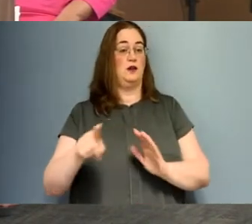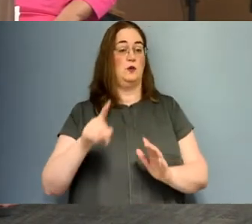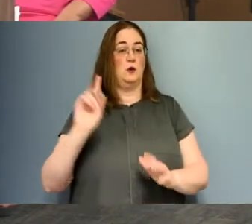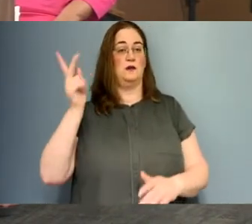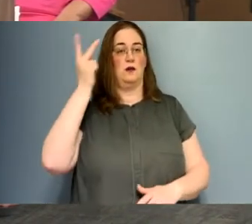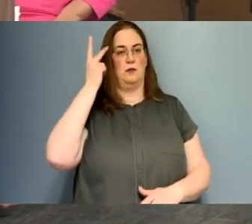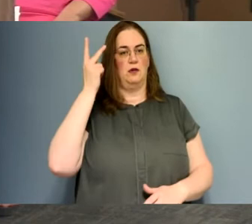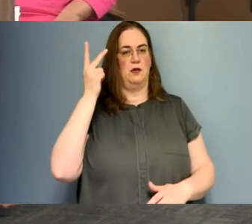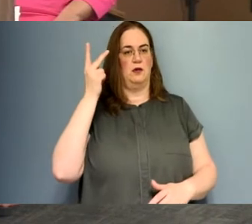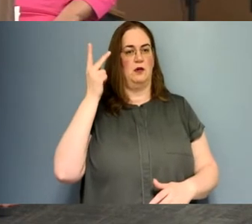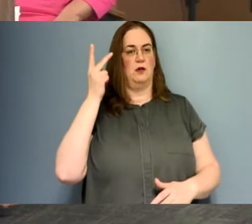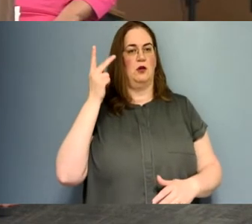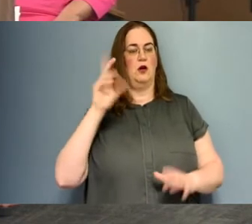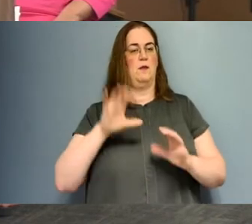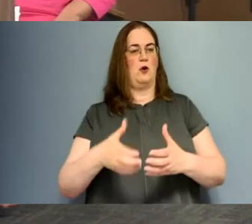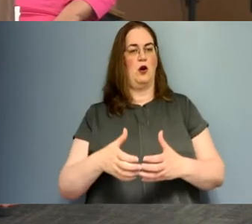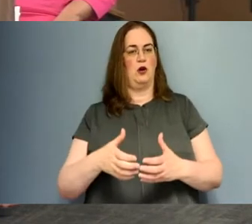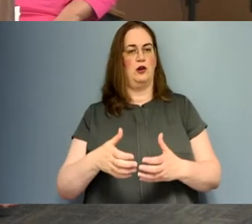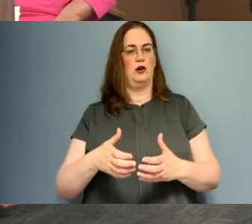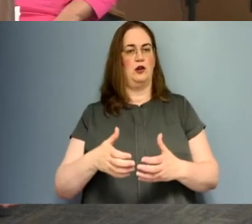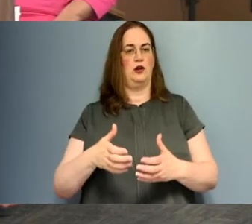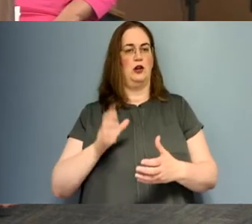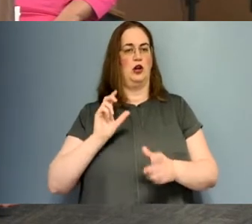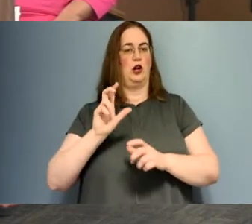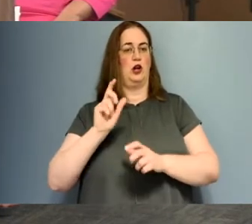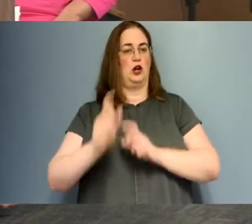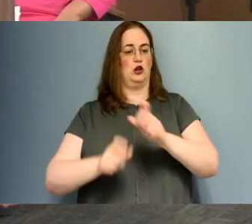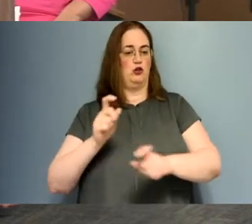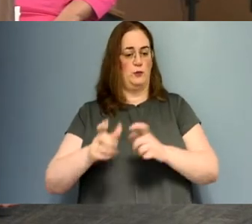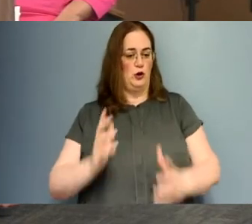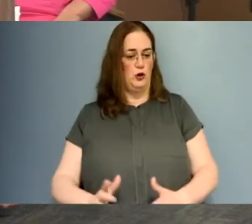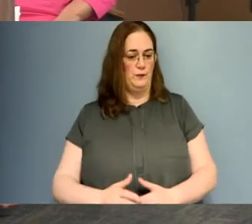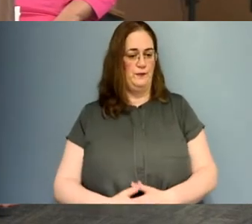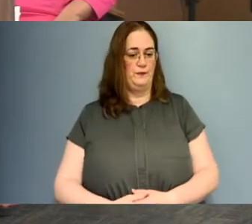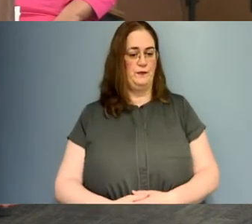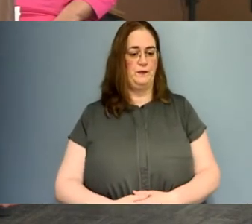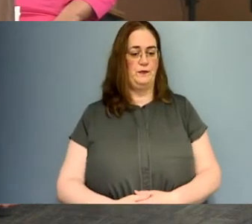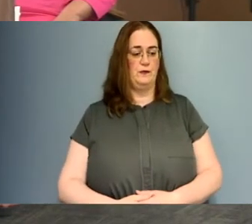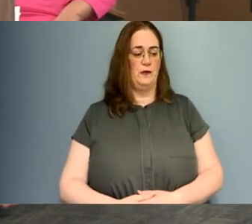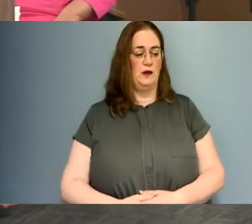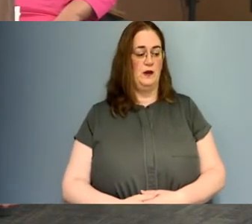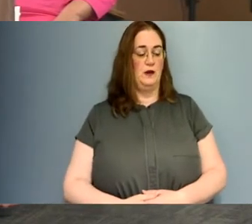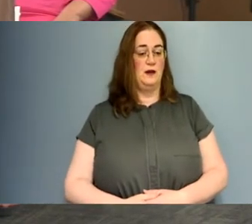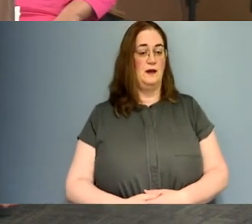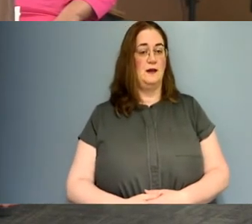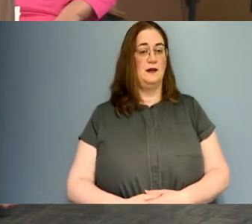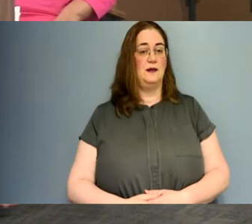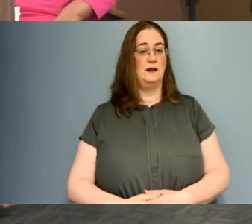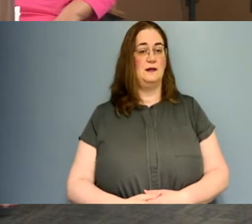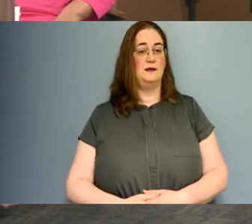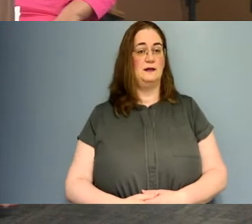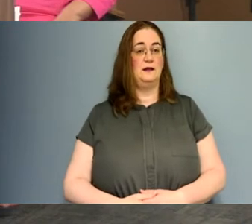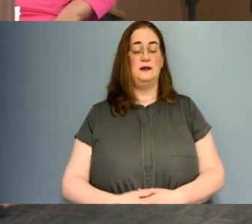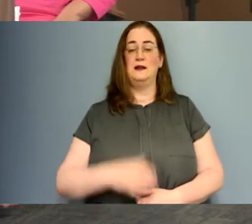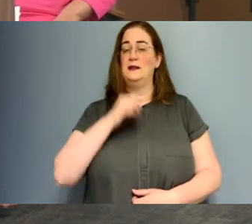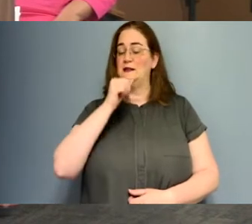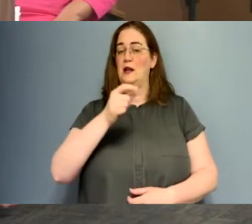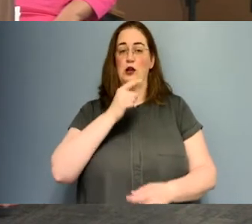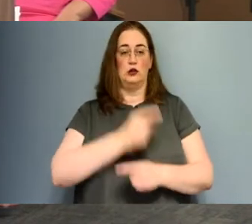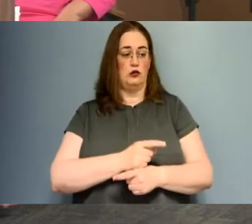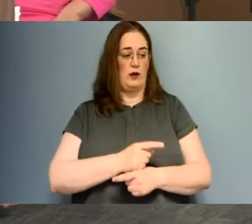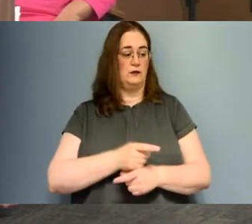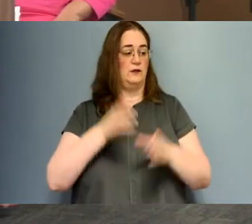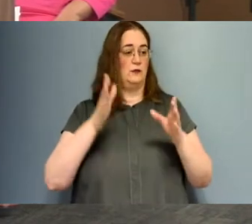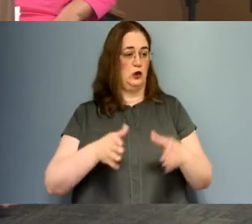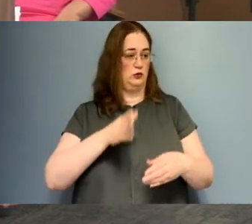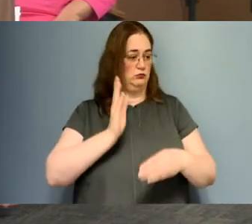political party contributor. If it is not correct for one to conclude